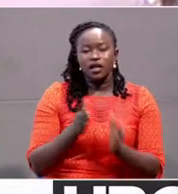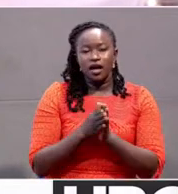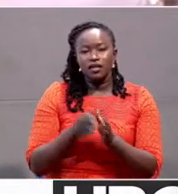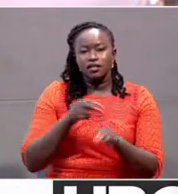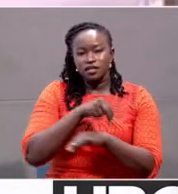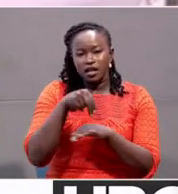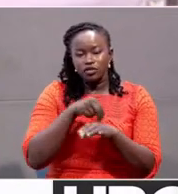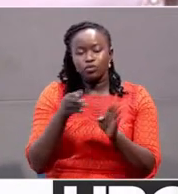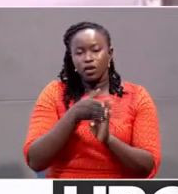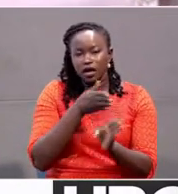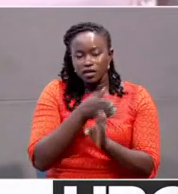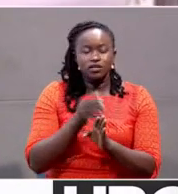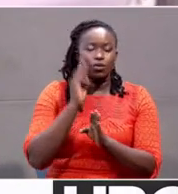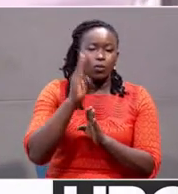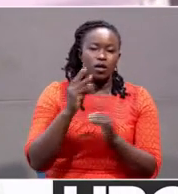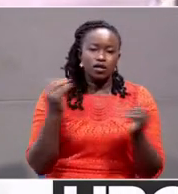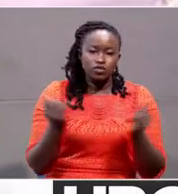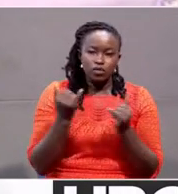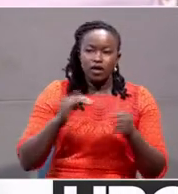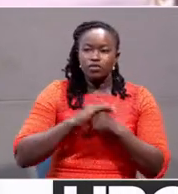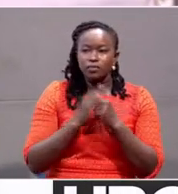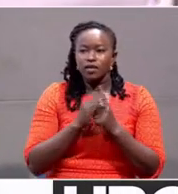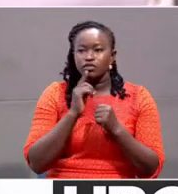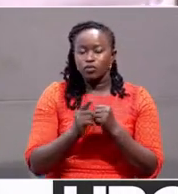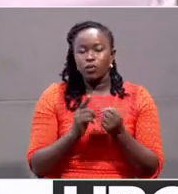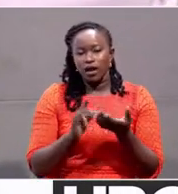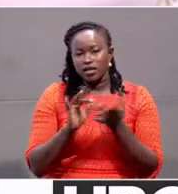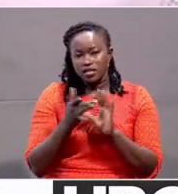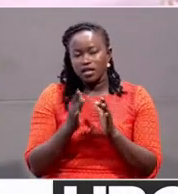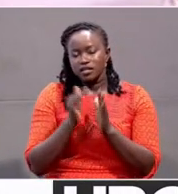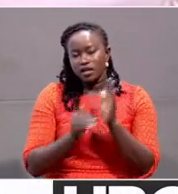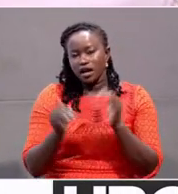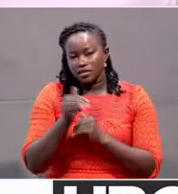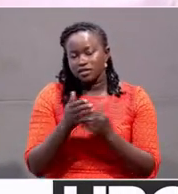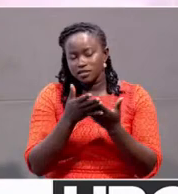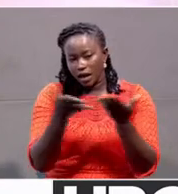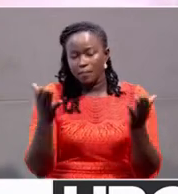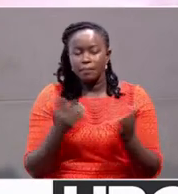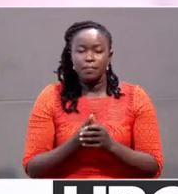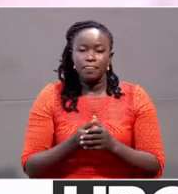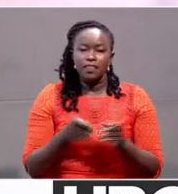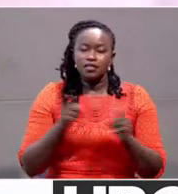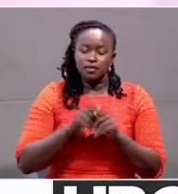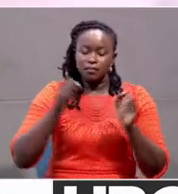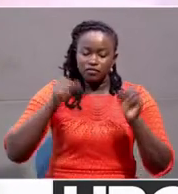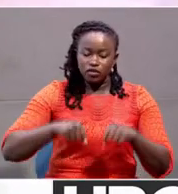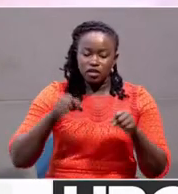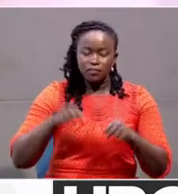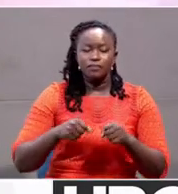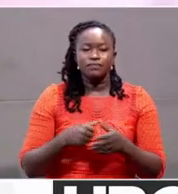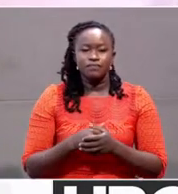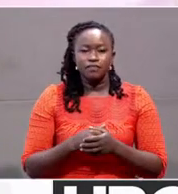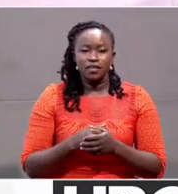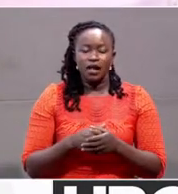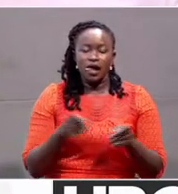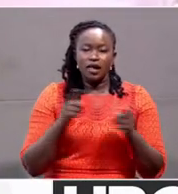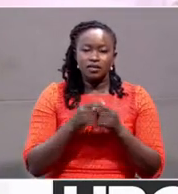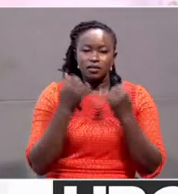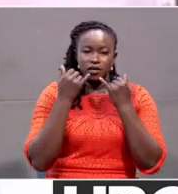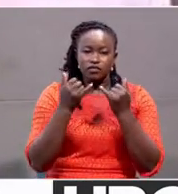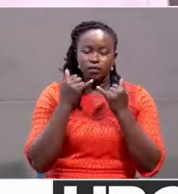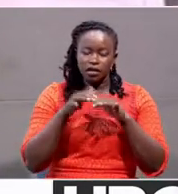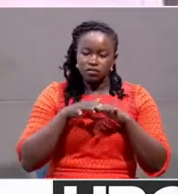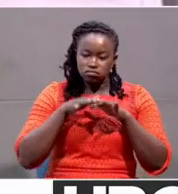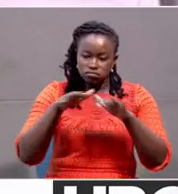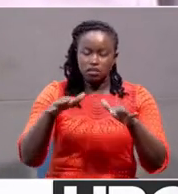endeavor to ensure internet access and affordability, the right to information